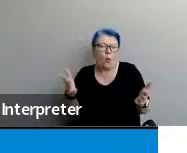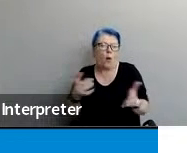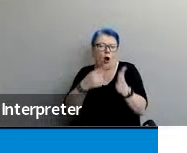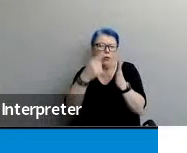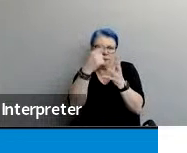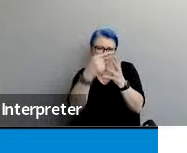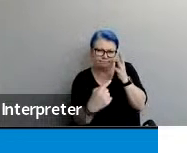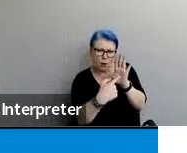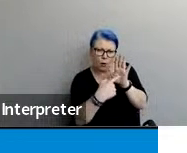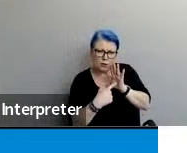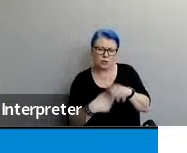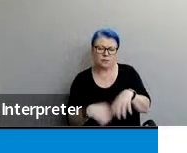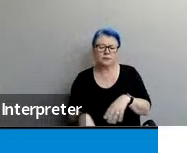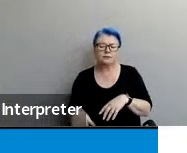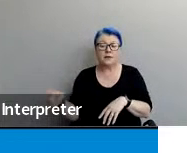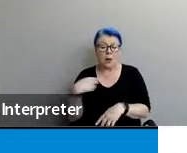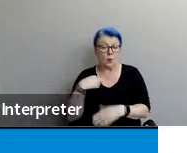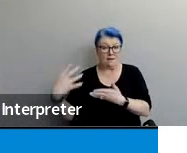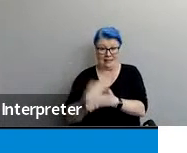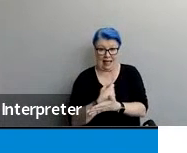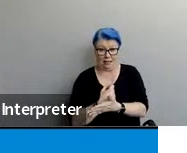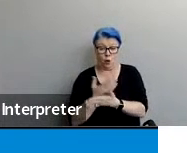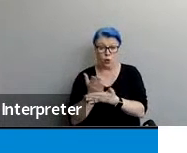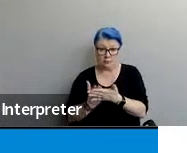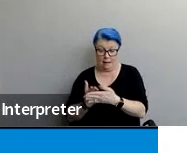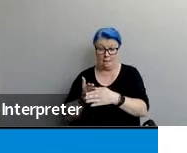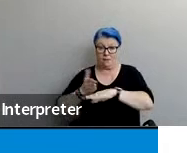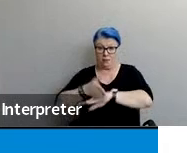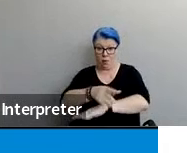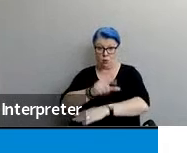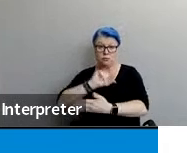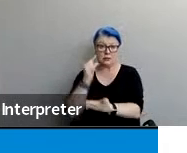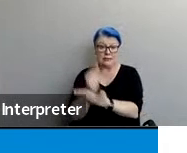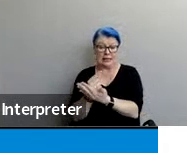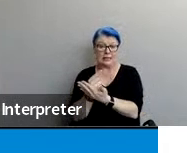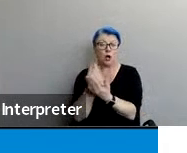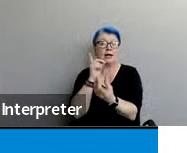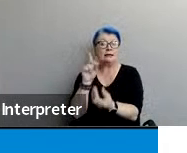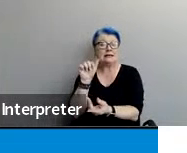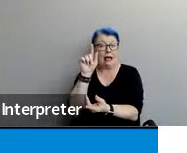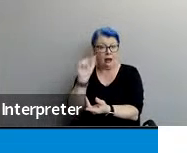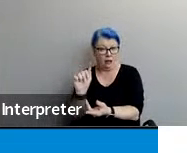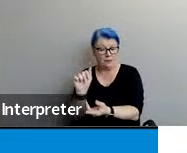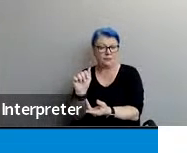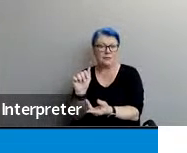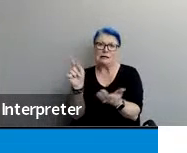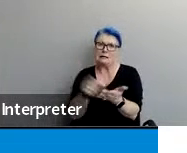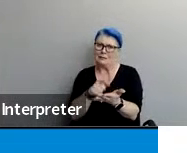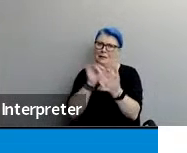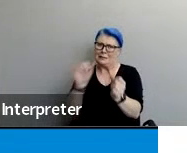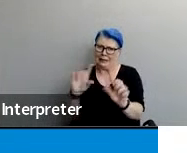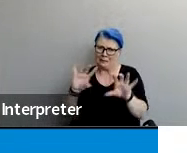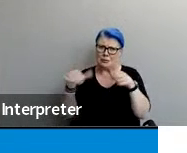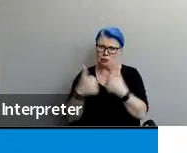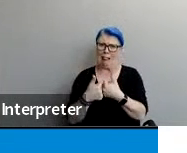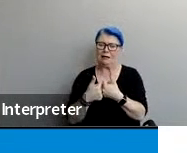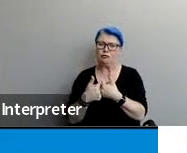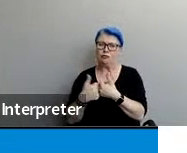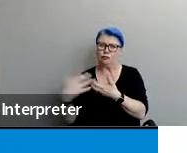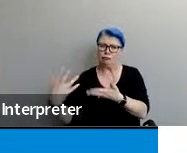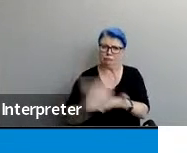They have gathered some of the post-secondary data. It's really sometimes a challenge to get that from our partner